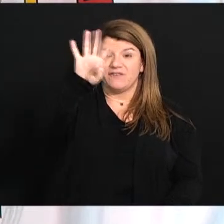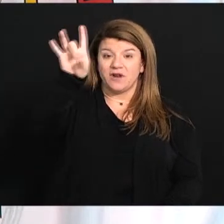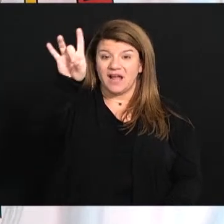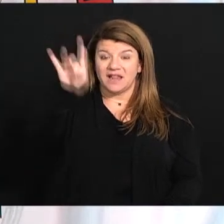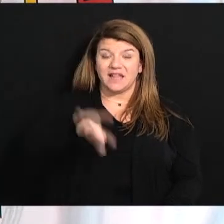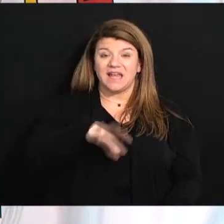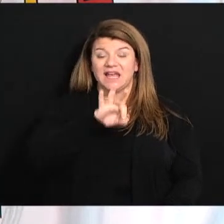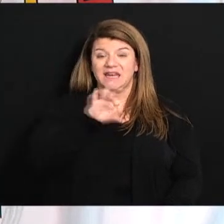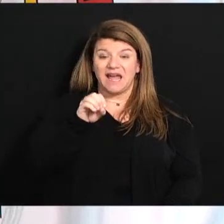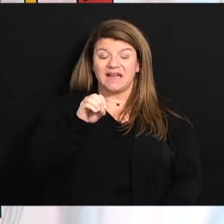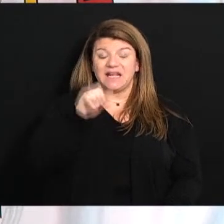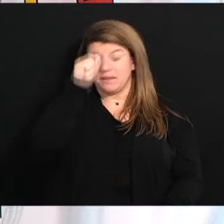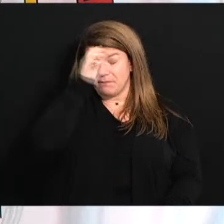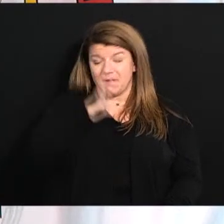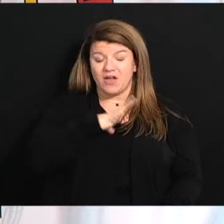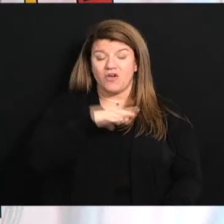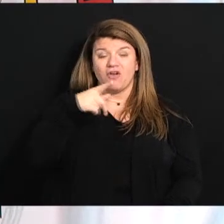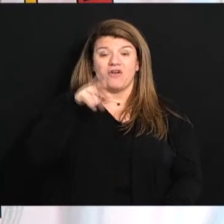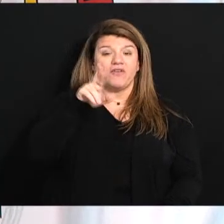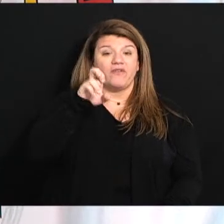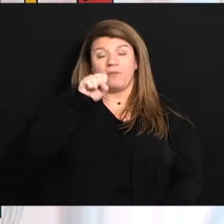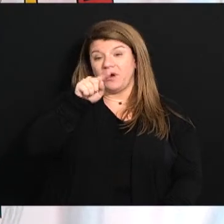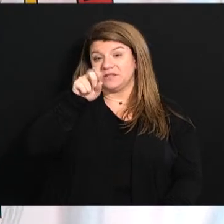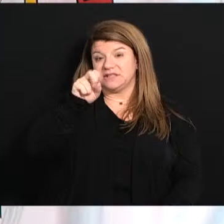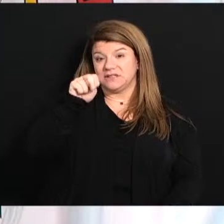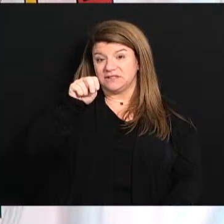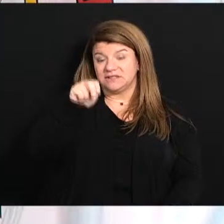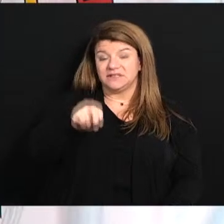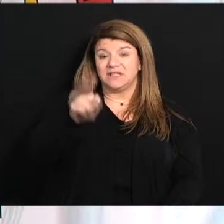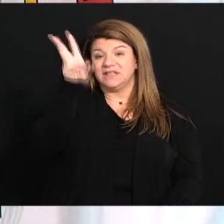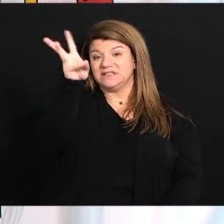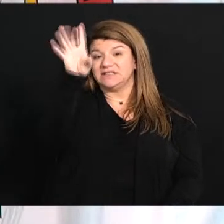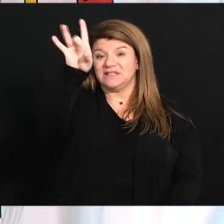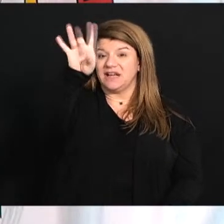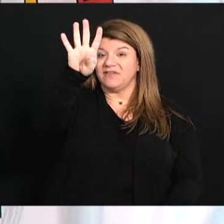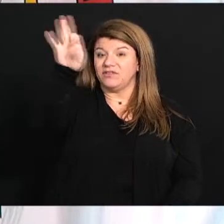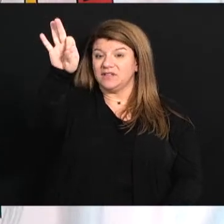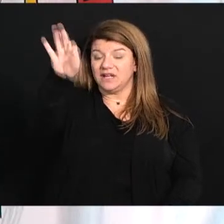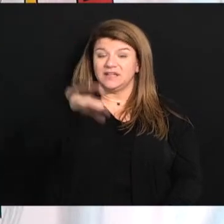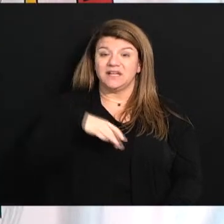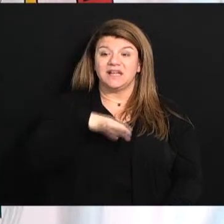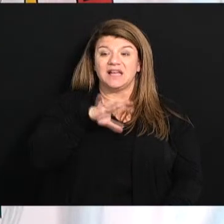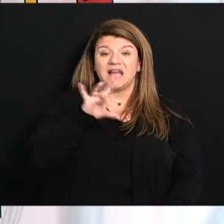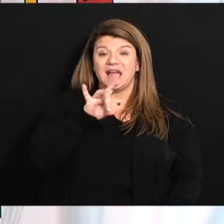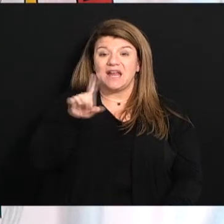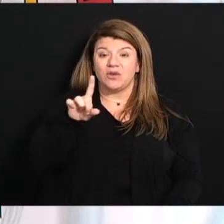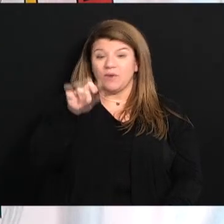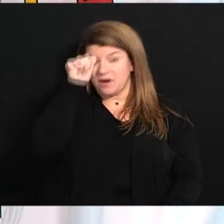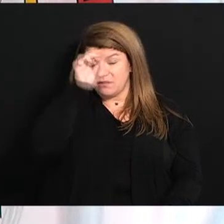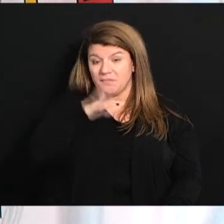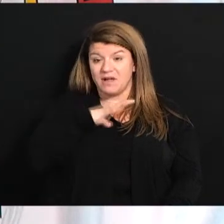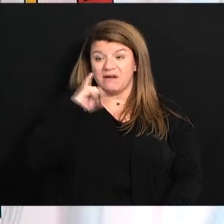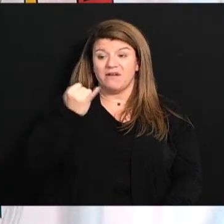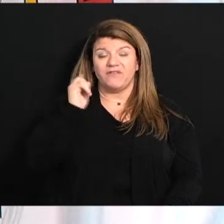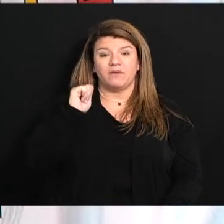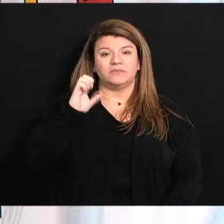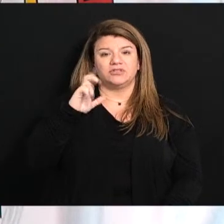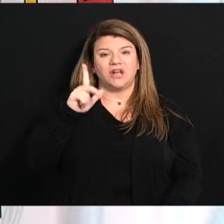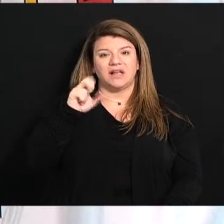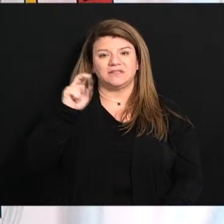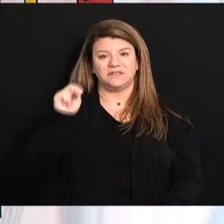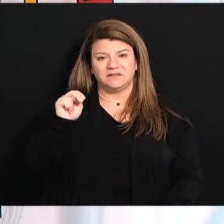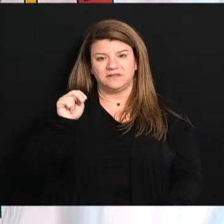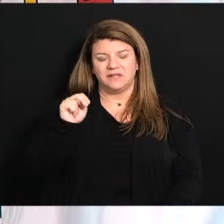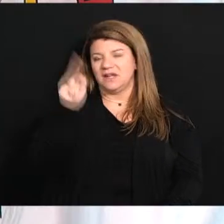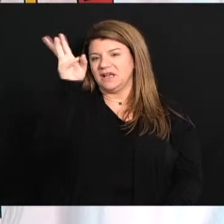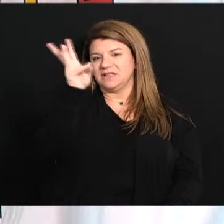death is a 90-year-old male from Preston County. The 6,849th death is an 81-year-old male from Jackson County.